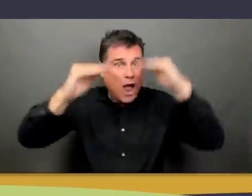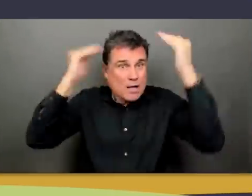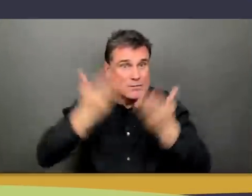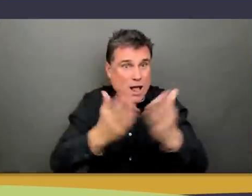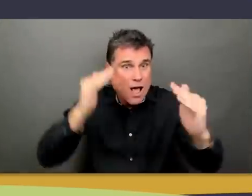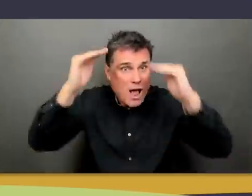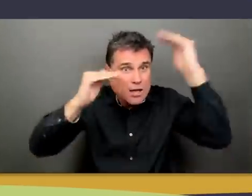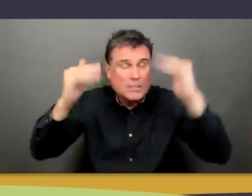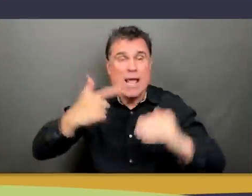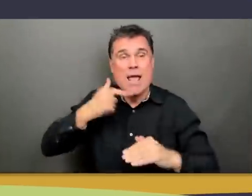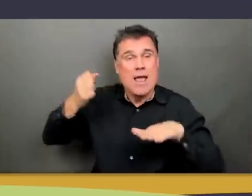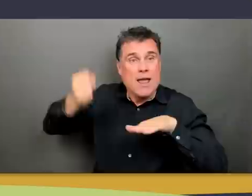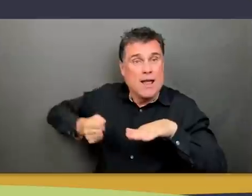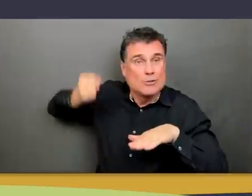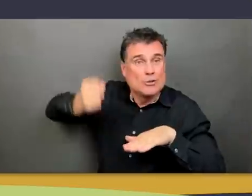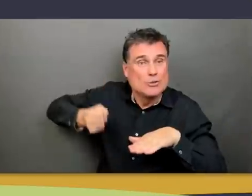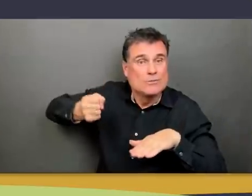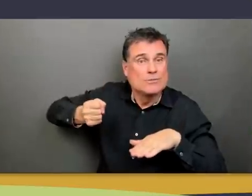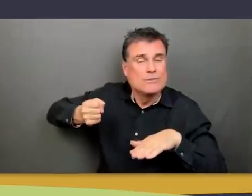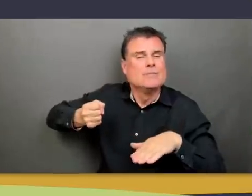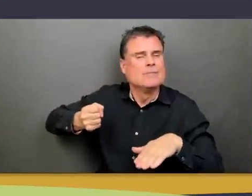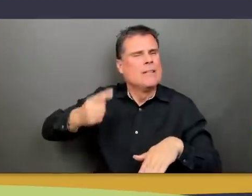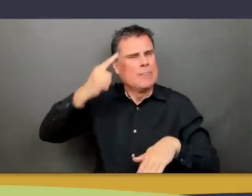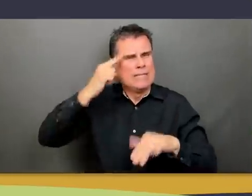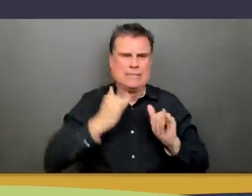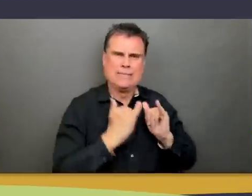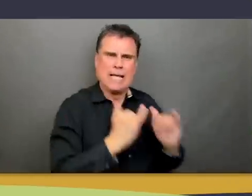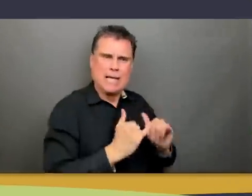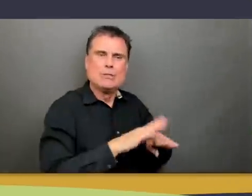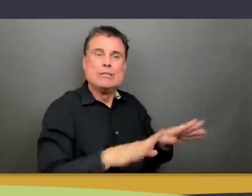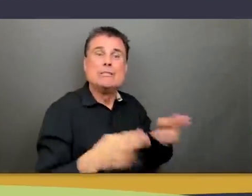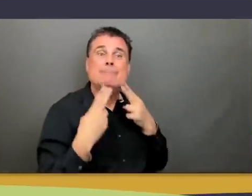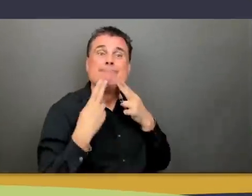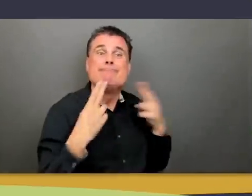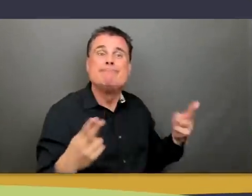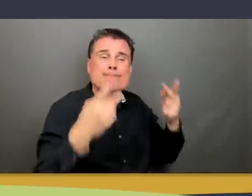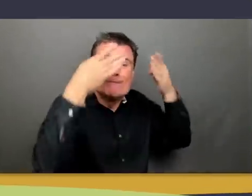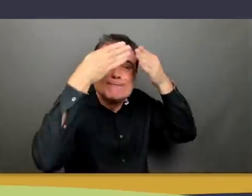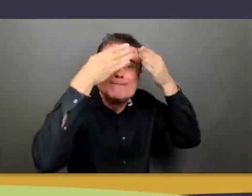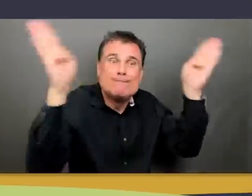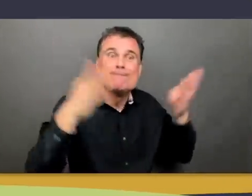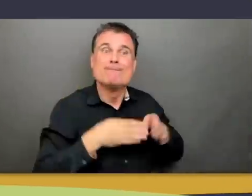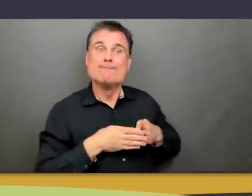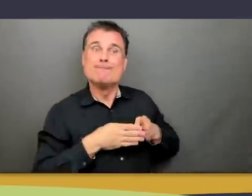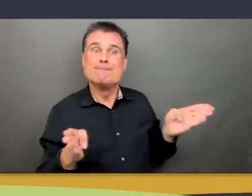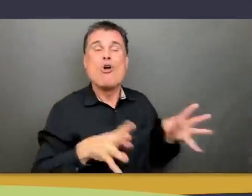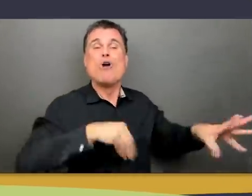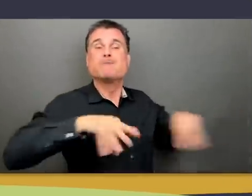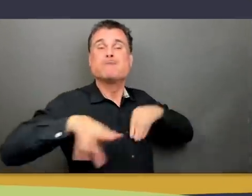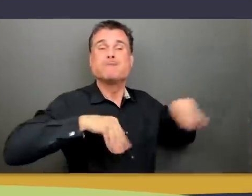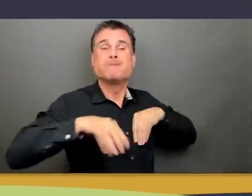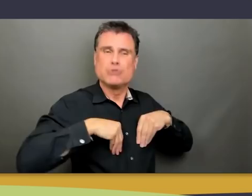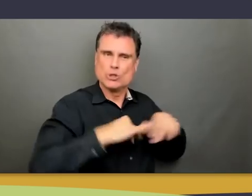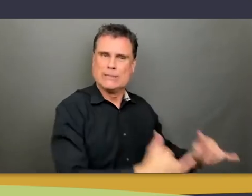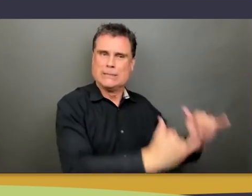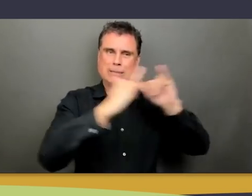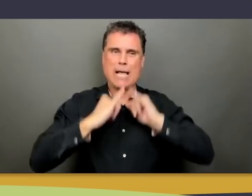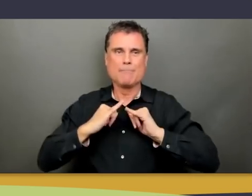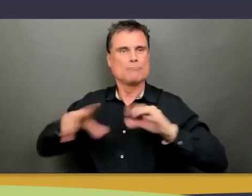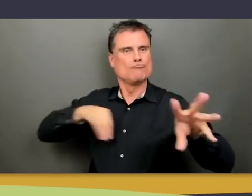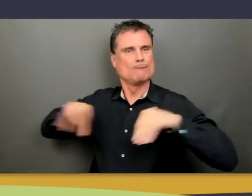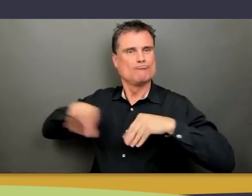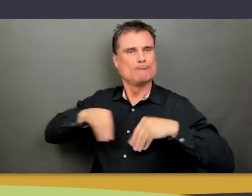Rechange and relearn and educate the older generation, and then the cycle will be broken. You know, then it's a cycle of